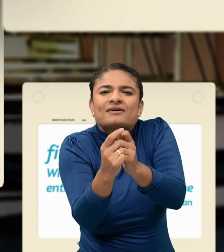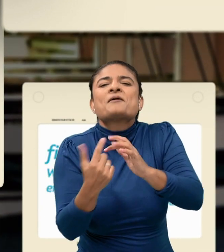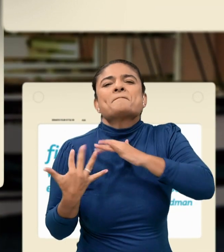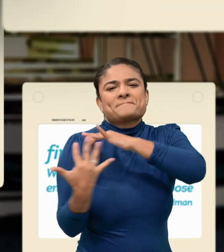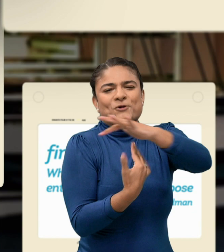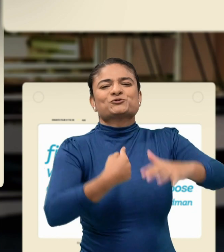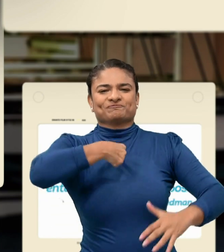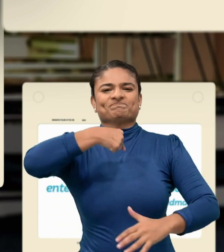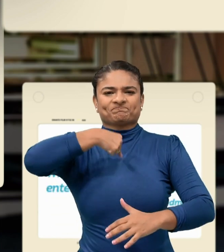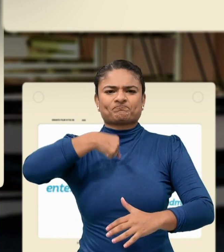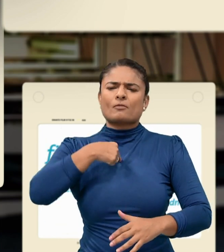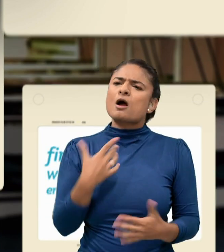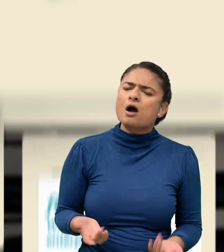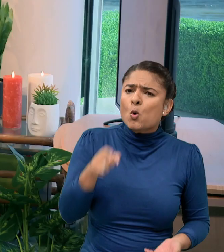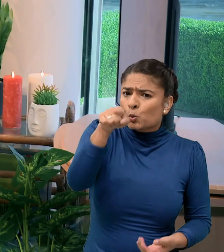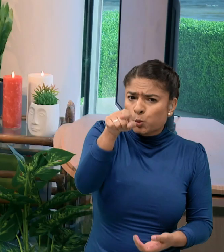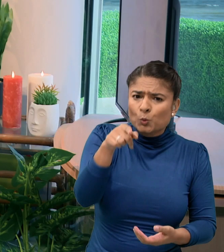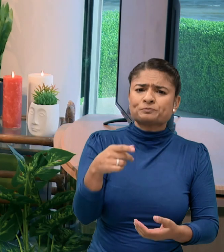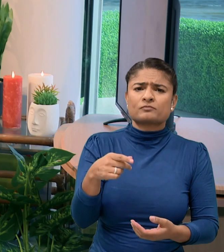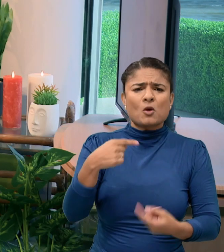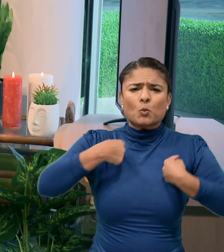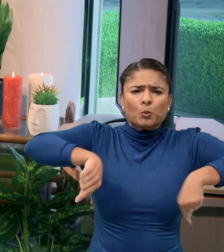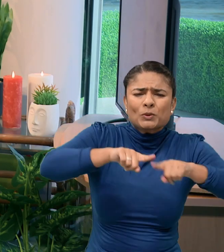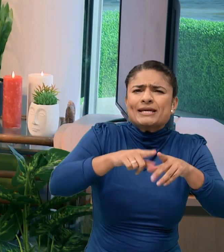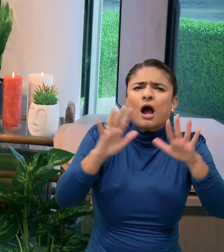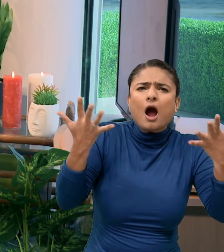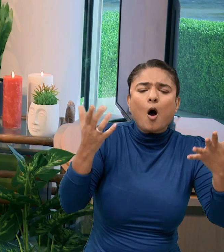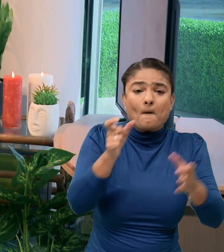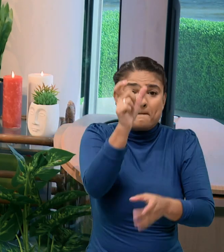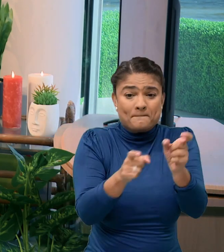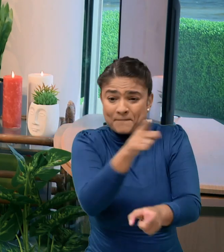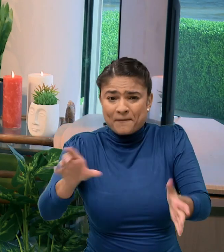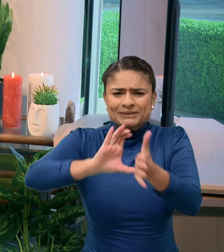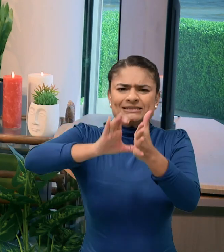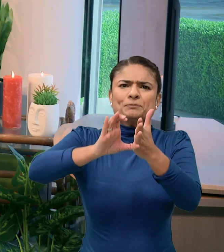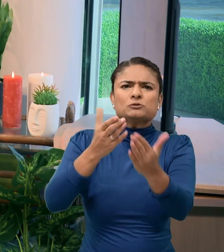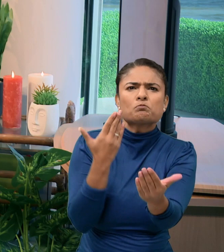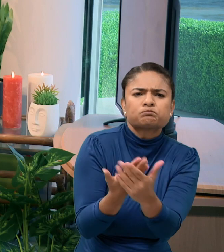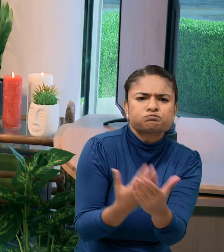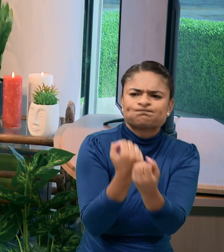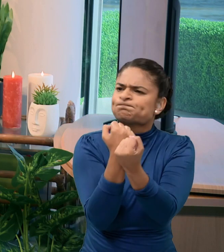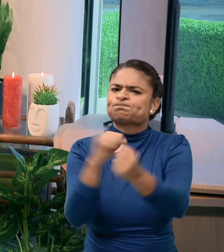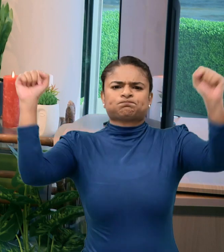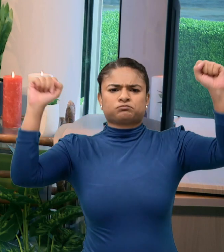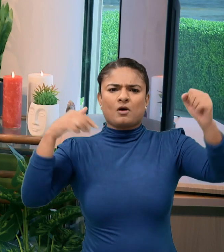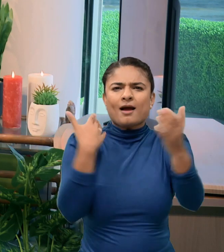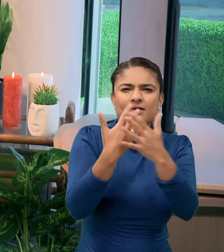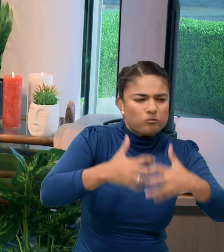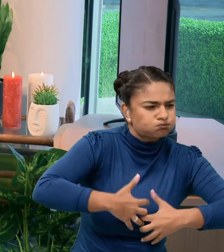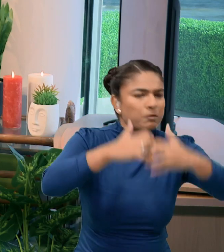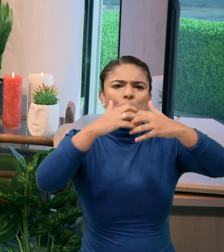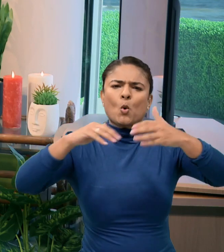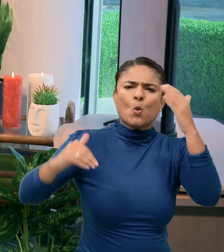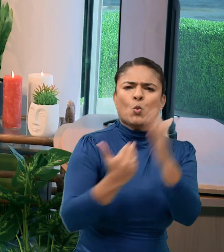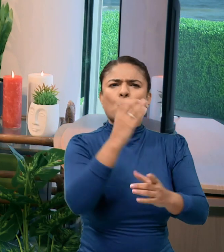real change in the world. According to you, Mike, how do we go about liberating the potential of persons with disabilities?